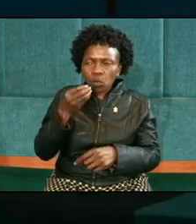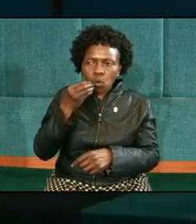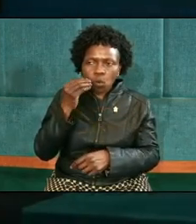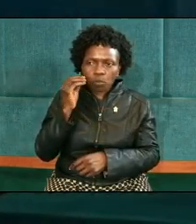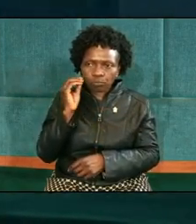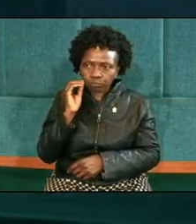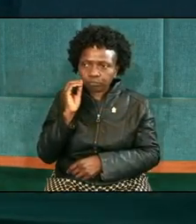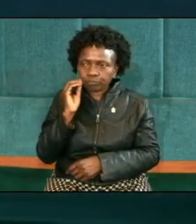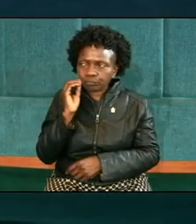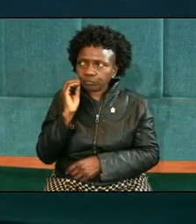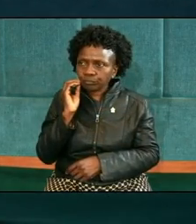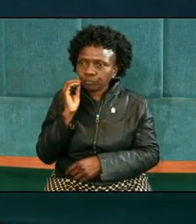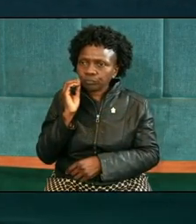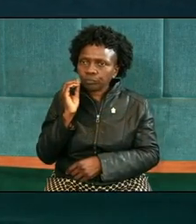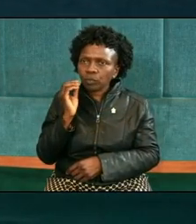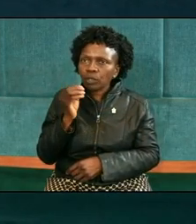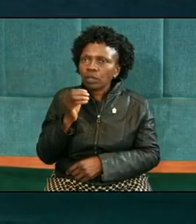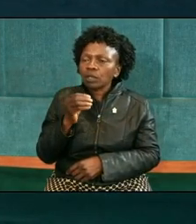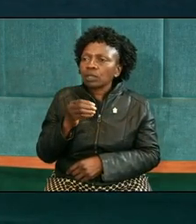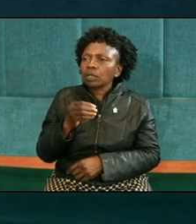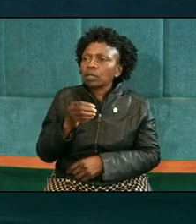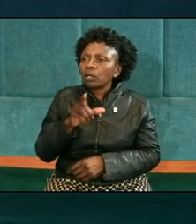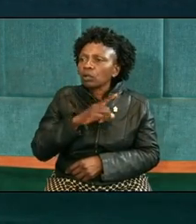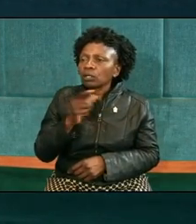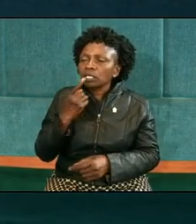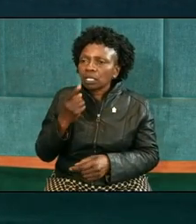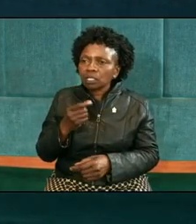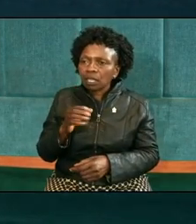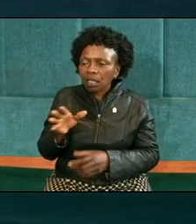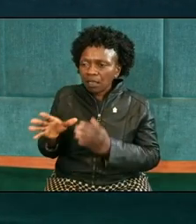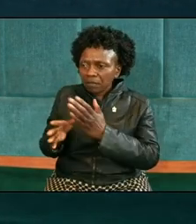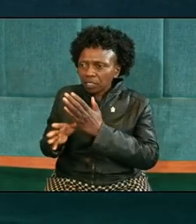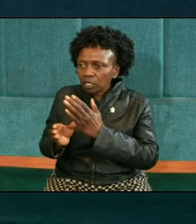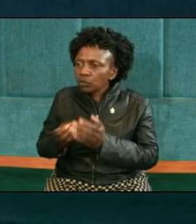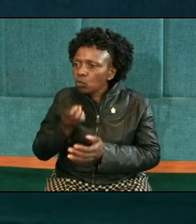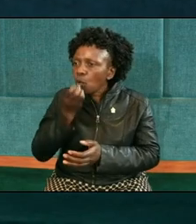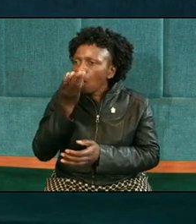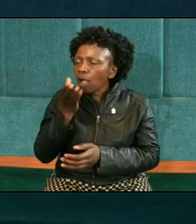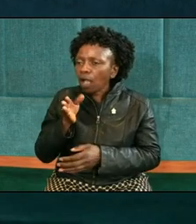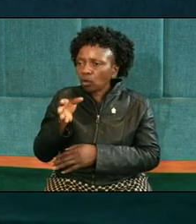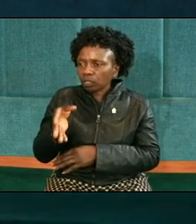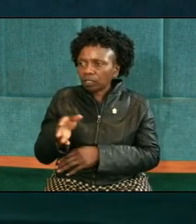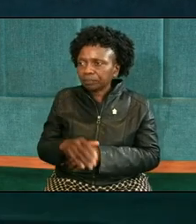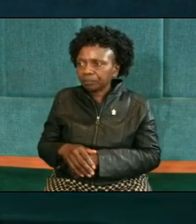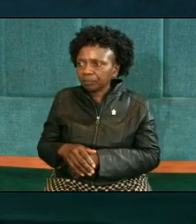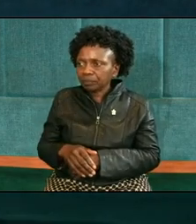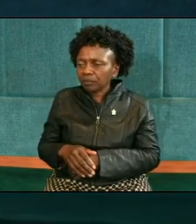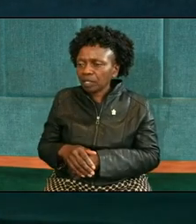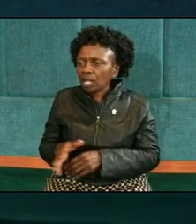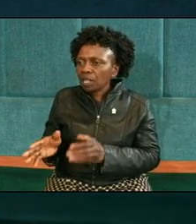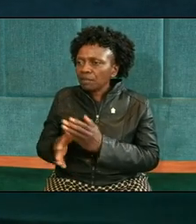God spoke to the fish. He says, fish, spit him out. Fish delivered him.